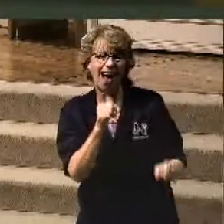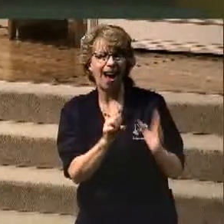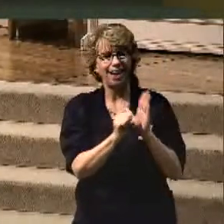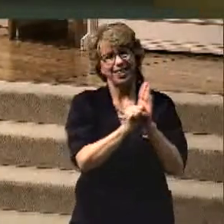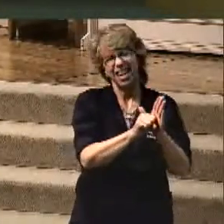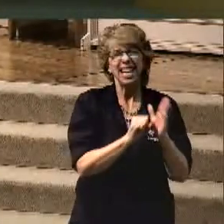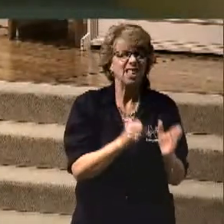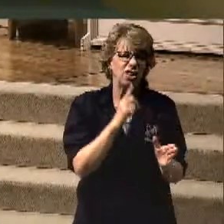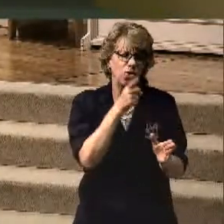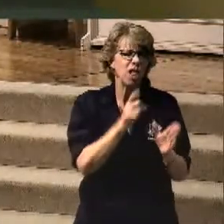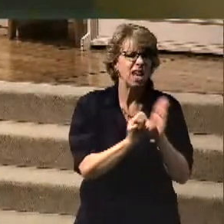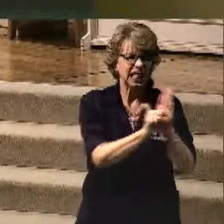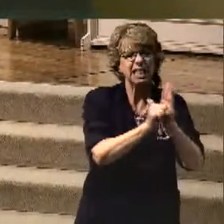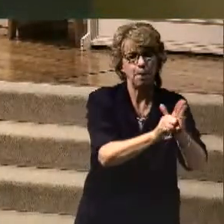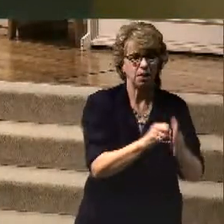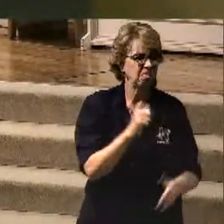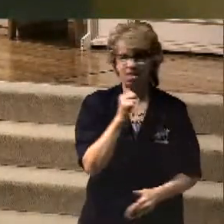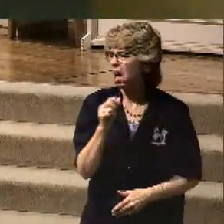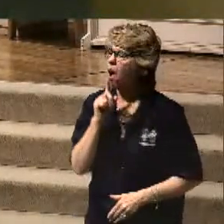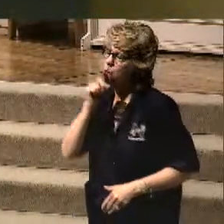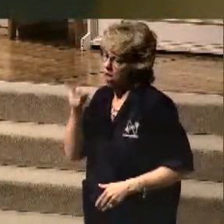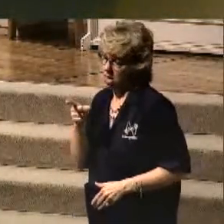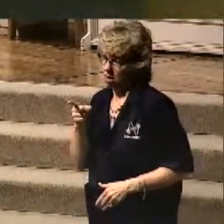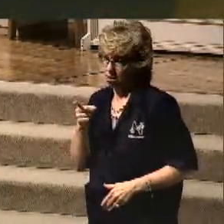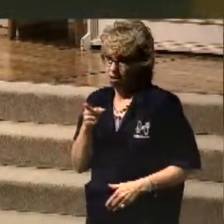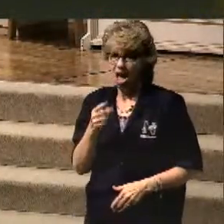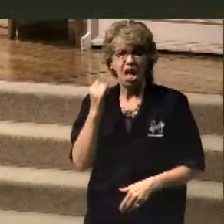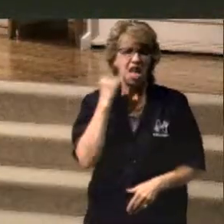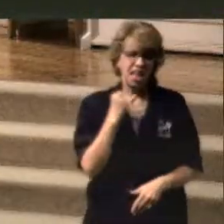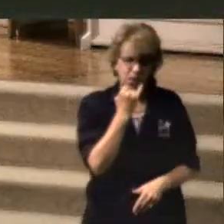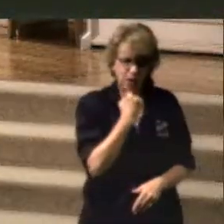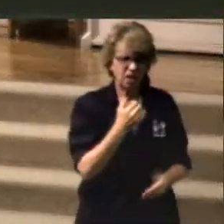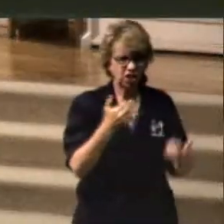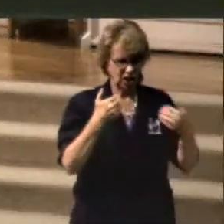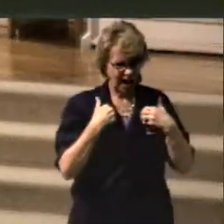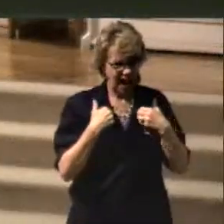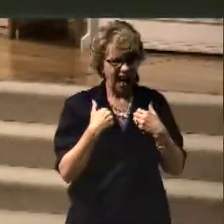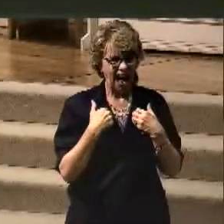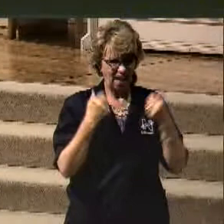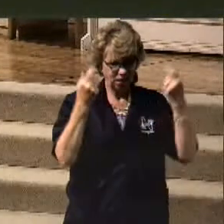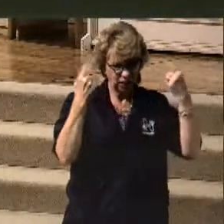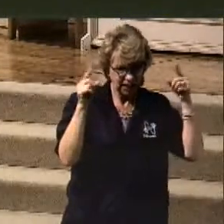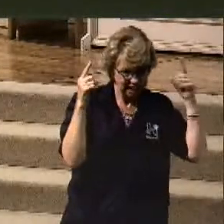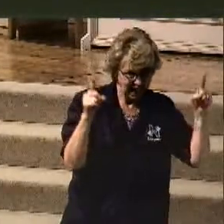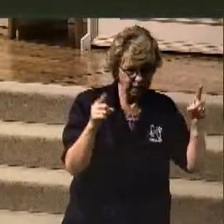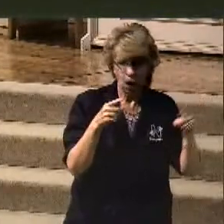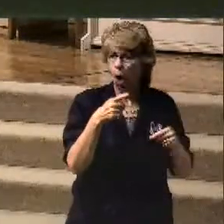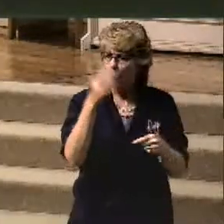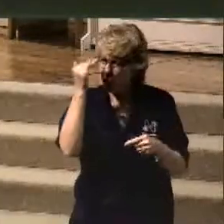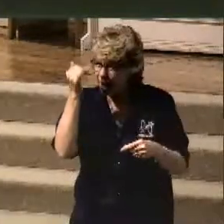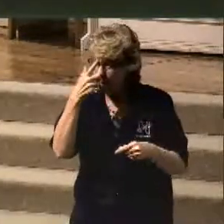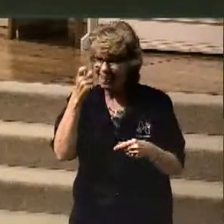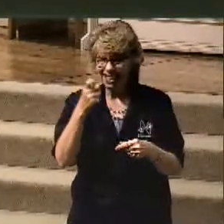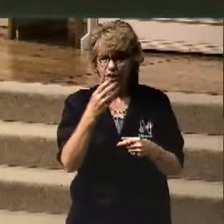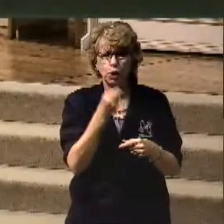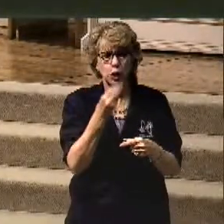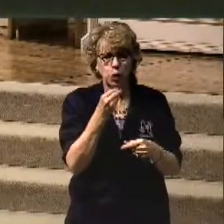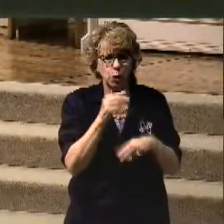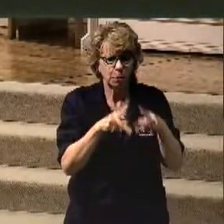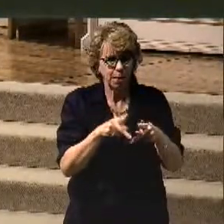that Israel is going to have this fulfilled because they're scattered amongst, you know, all the nations and